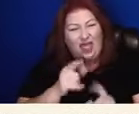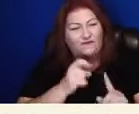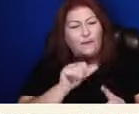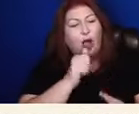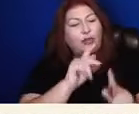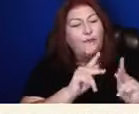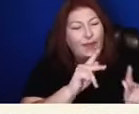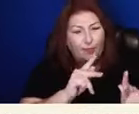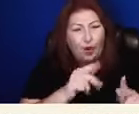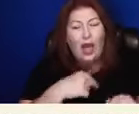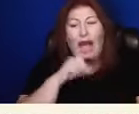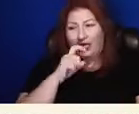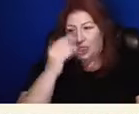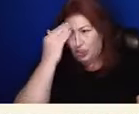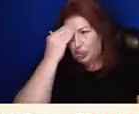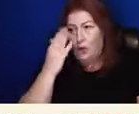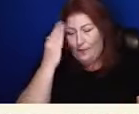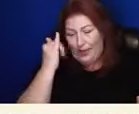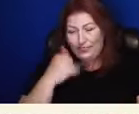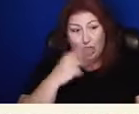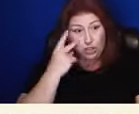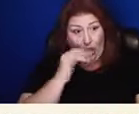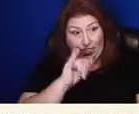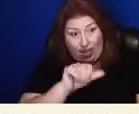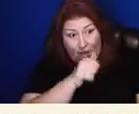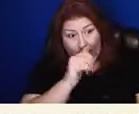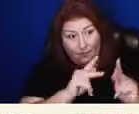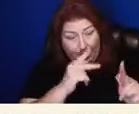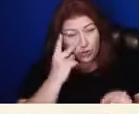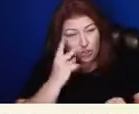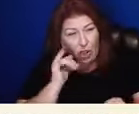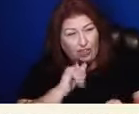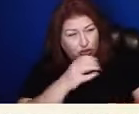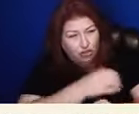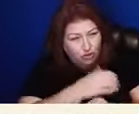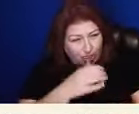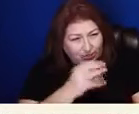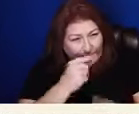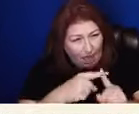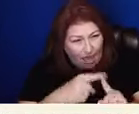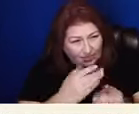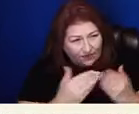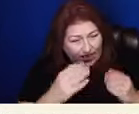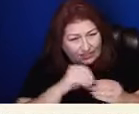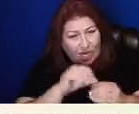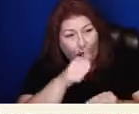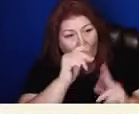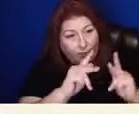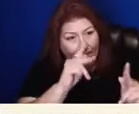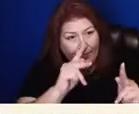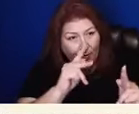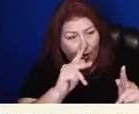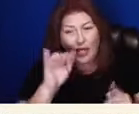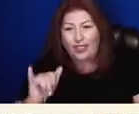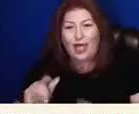know that because I saw that in other people, saw those strengths and those positive attributes, that actually that showed up for me